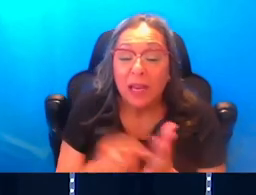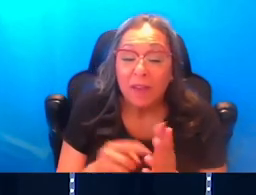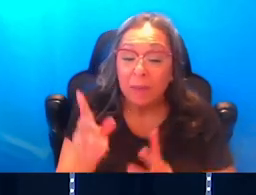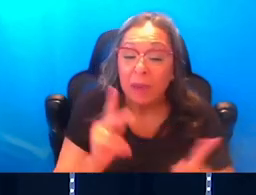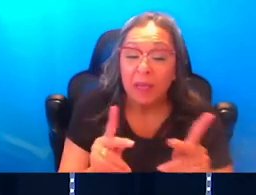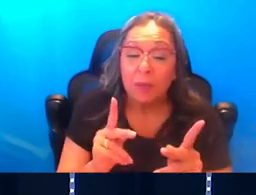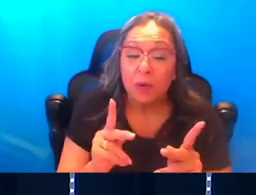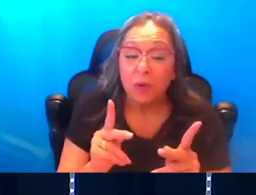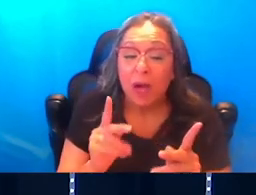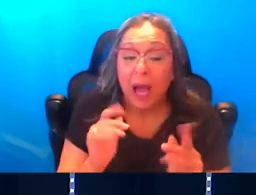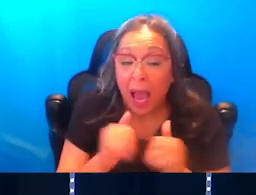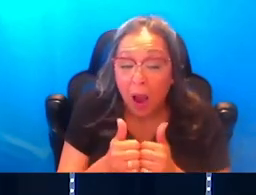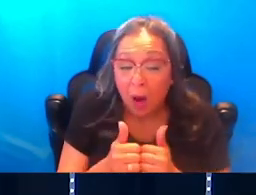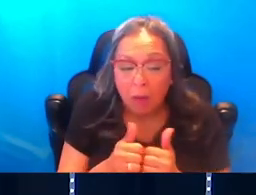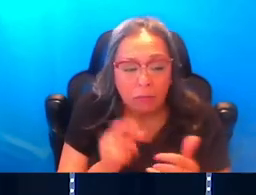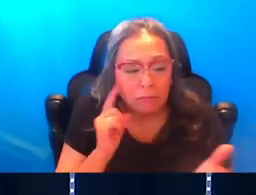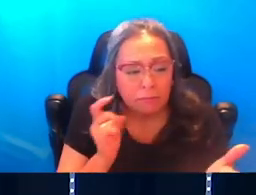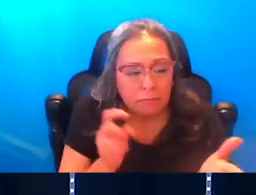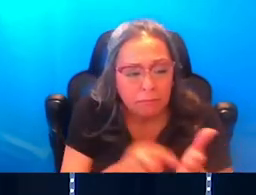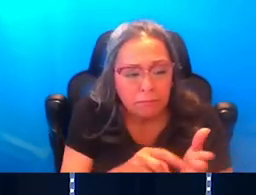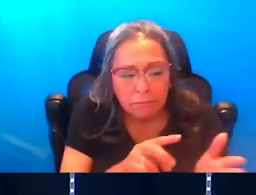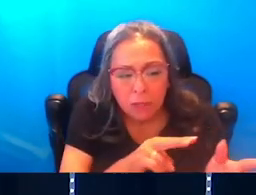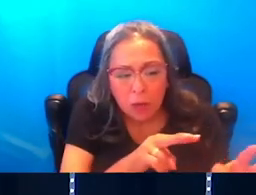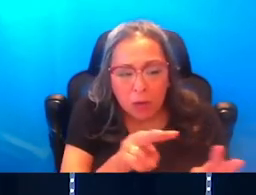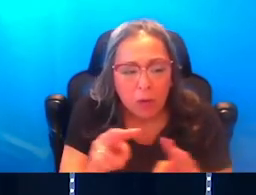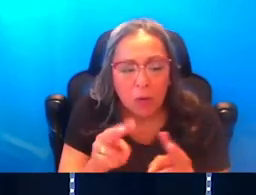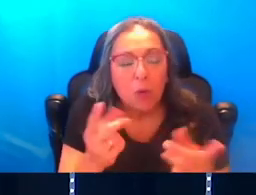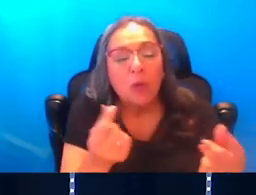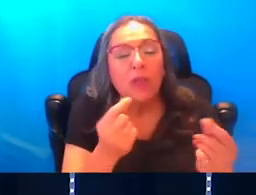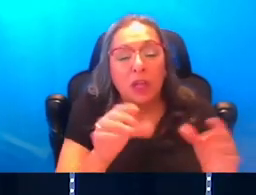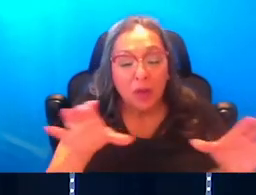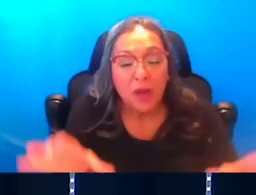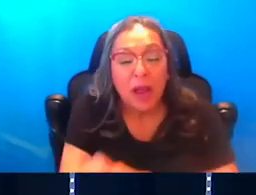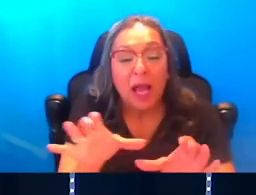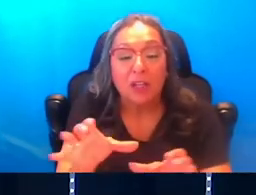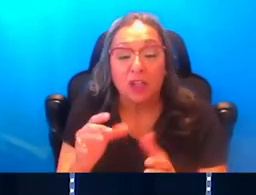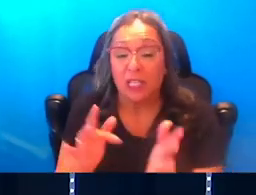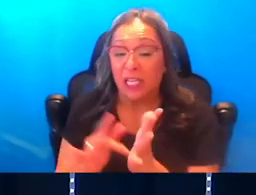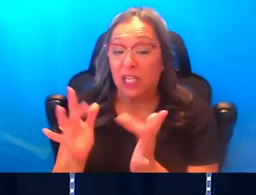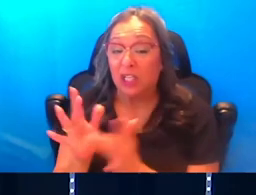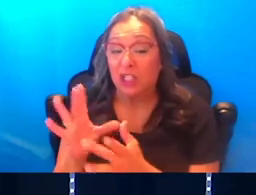their actions. See, Jesus said this way before James did.